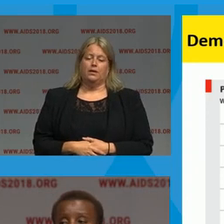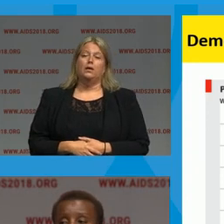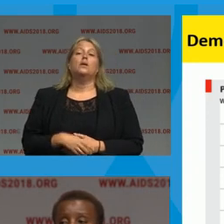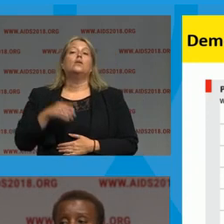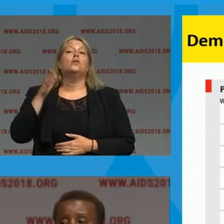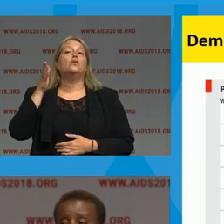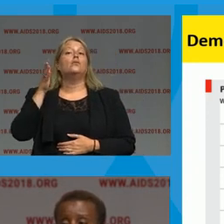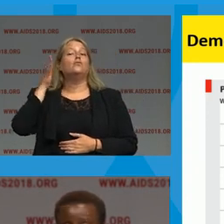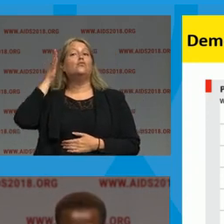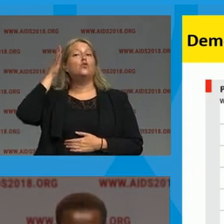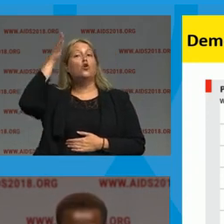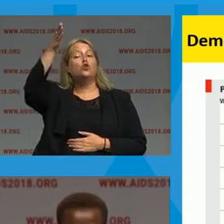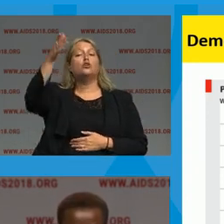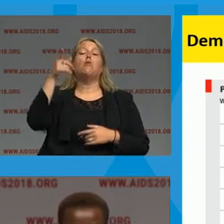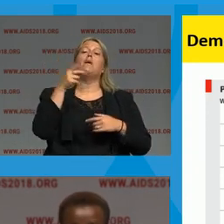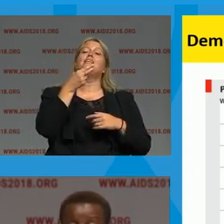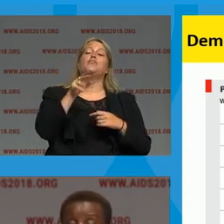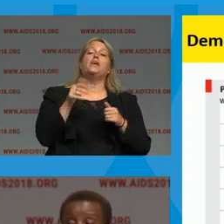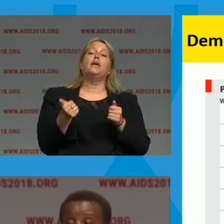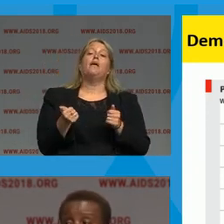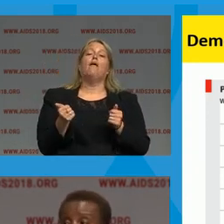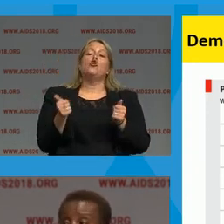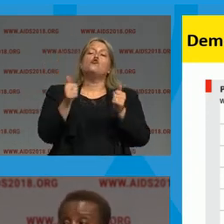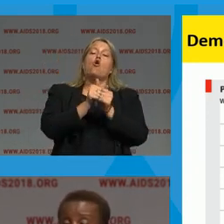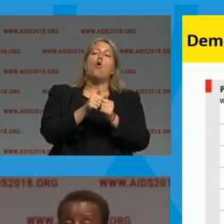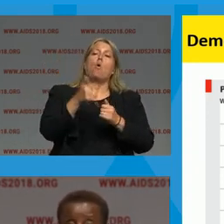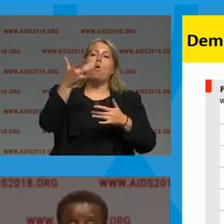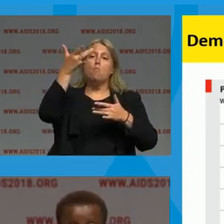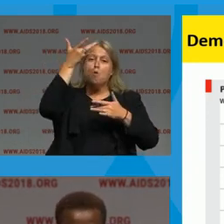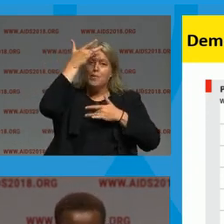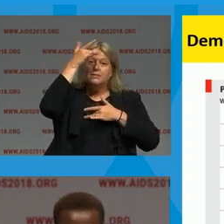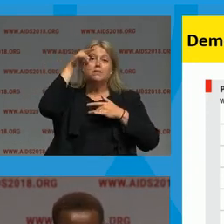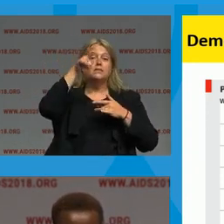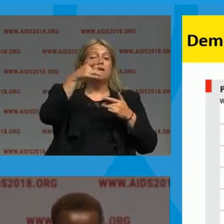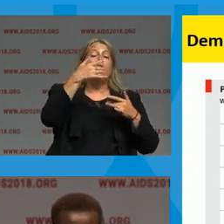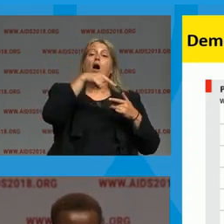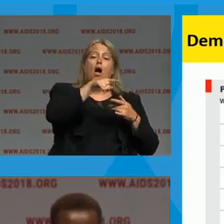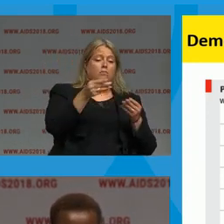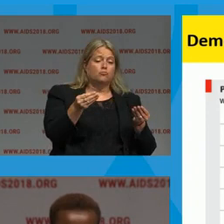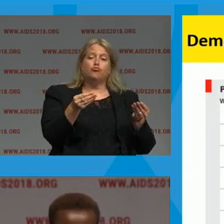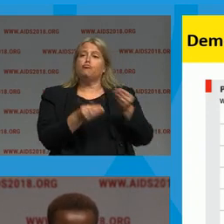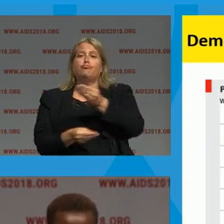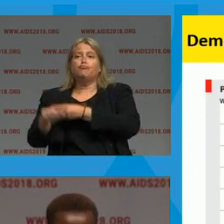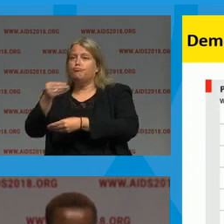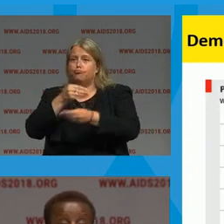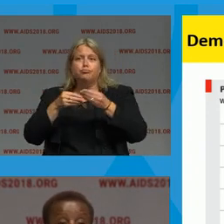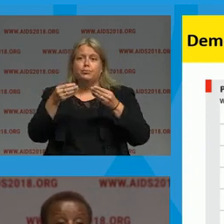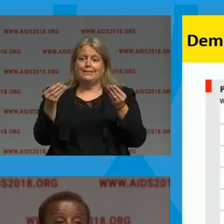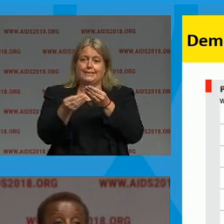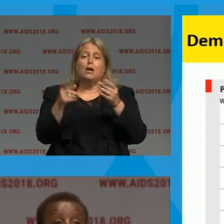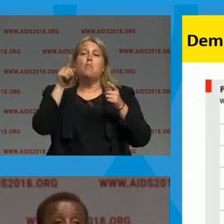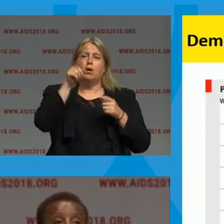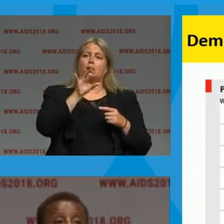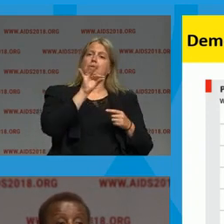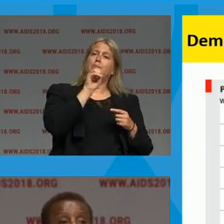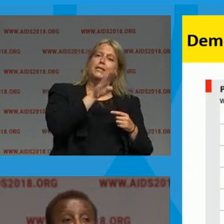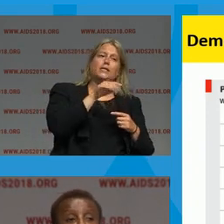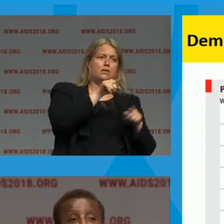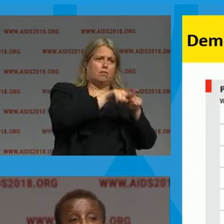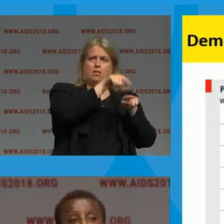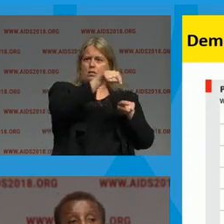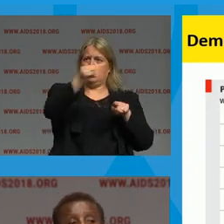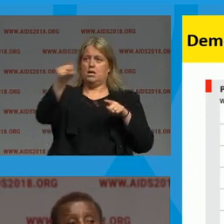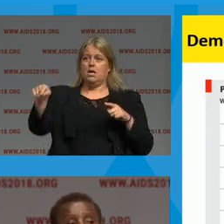HIV comorbidities, including non-communicable diseases and TB. What this means is that we